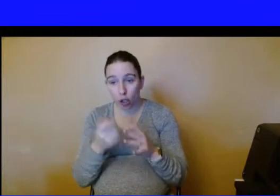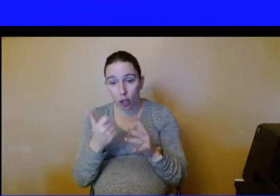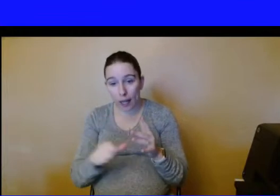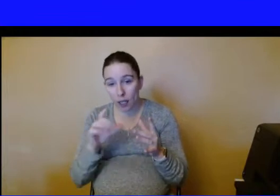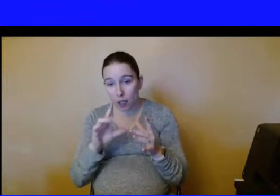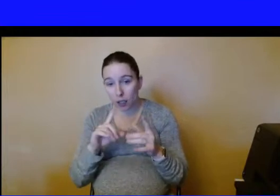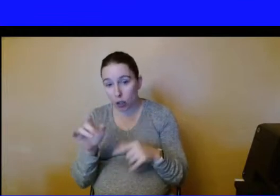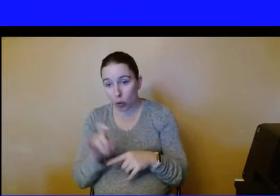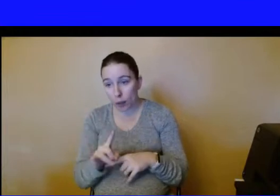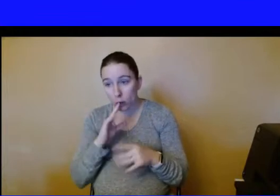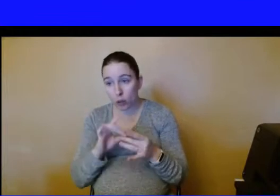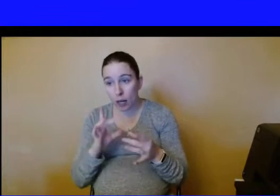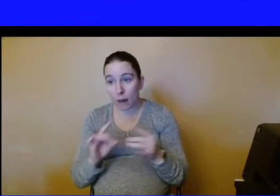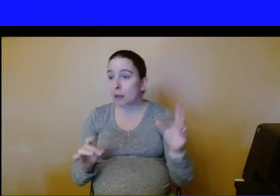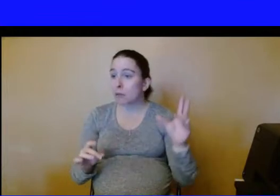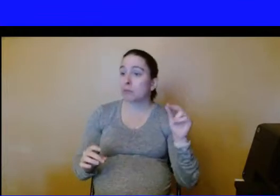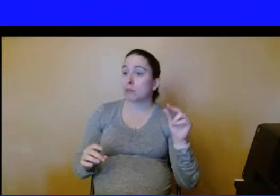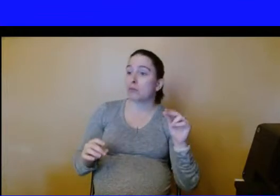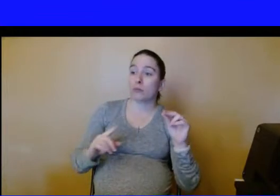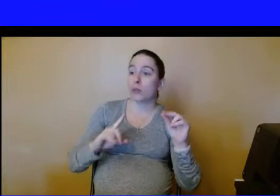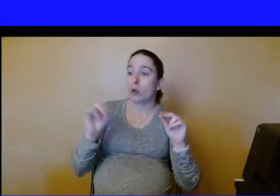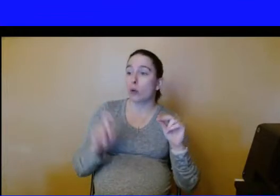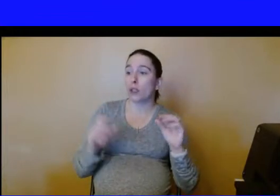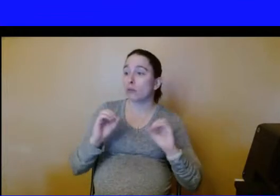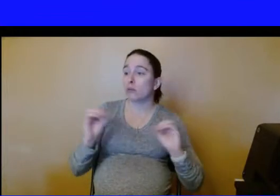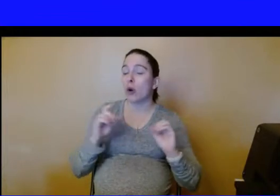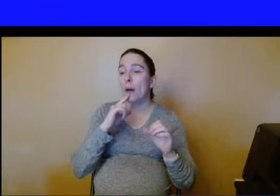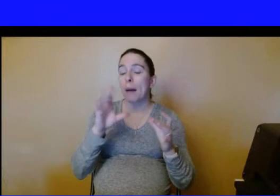care to patients is great. Thank you.